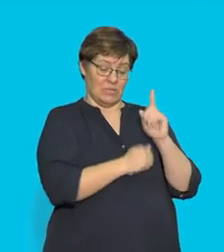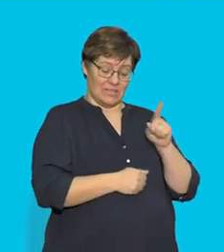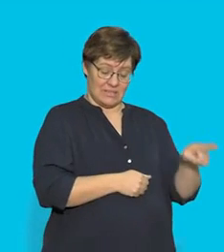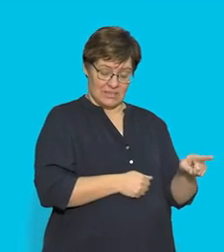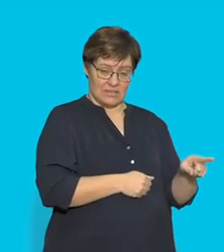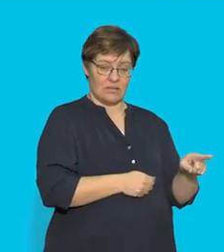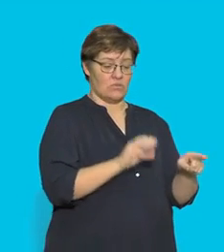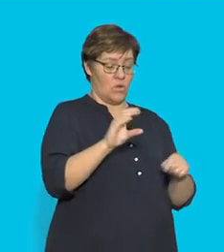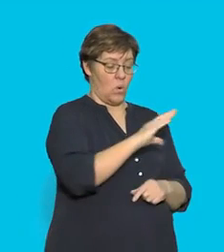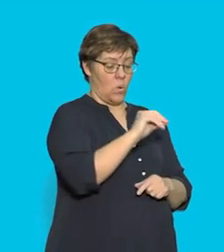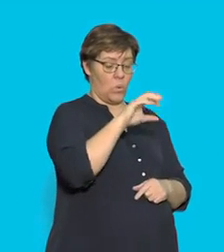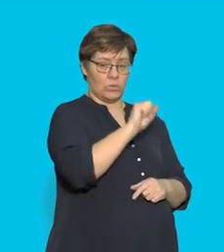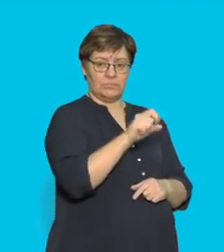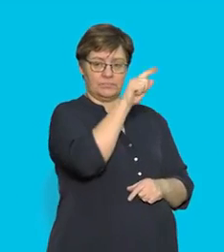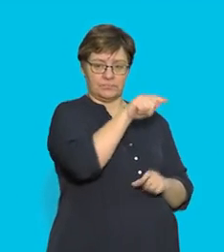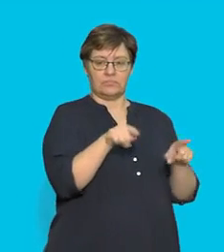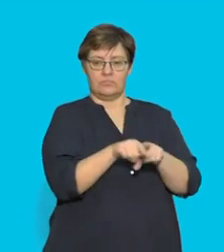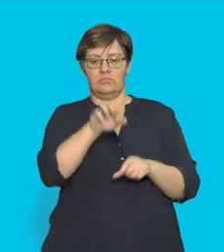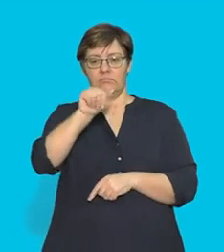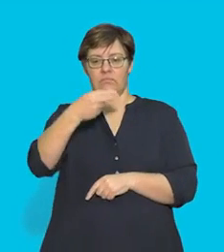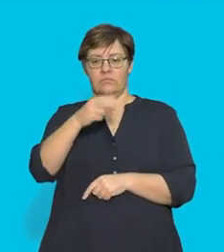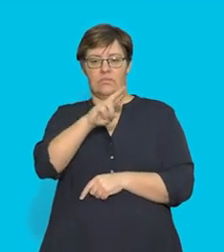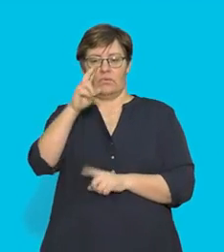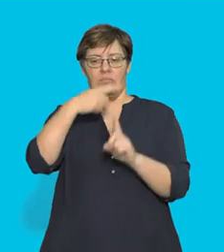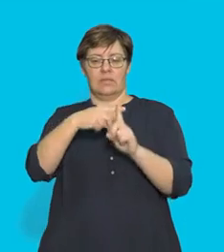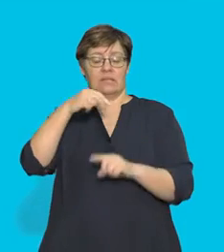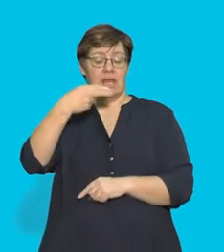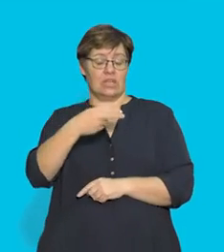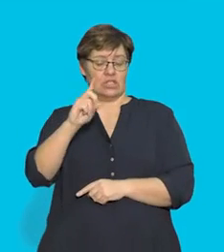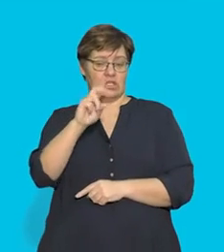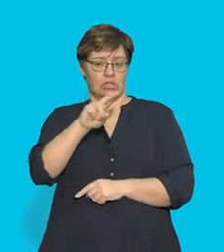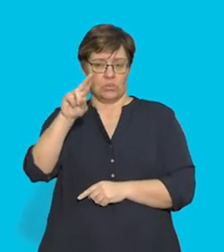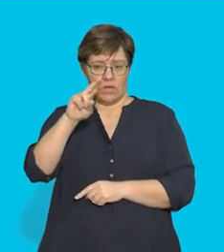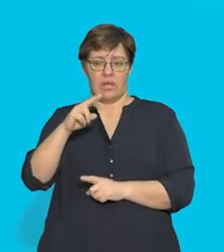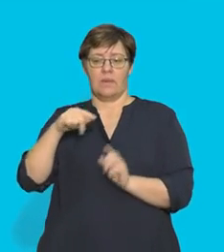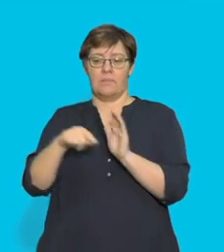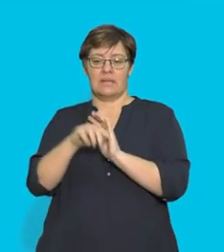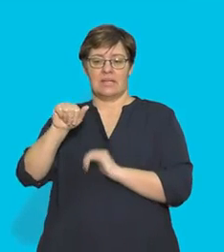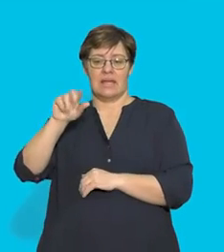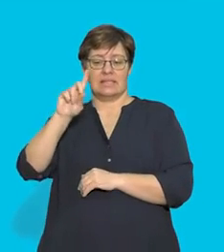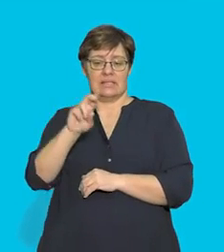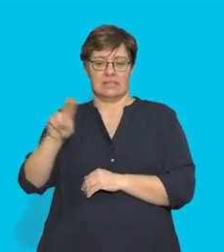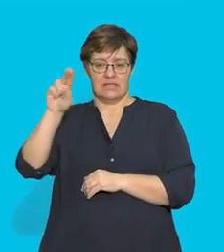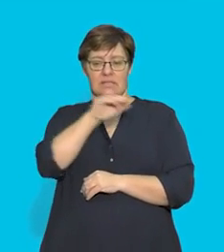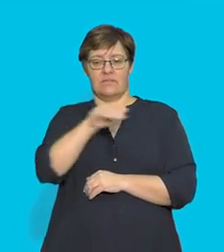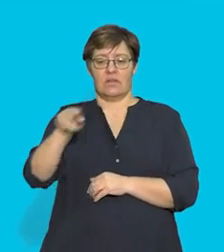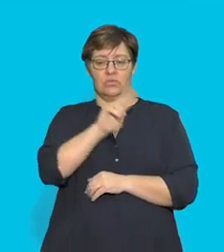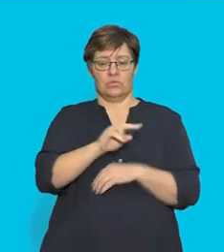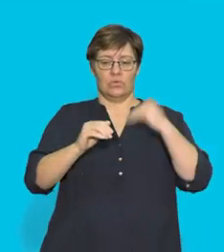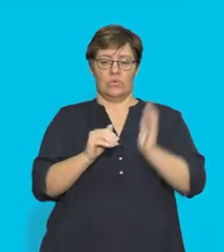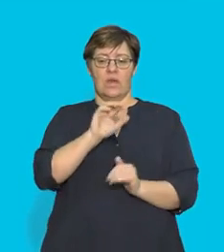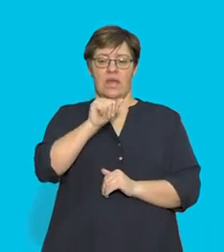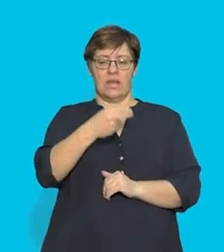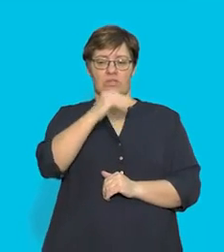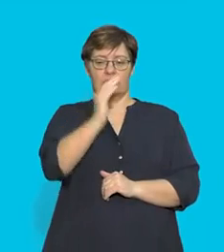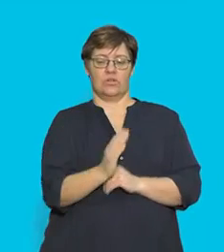of the formula. So it will be AH squared plus HD squared minus AD squared divided by 2AH